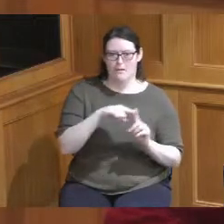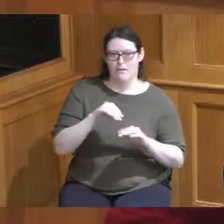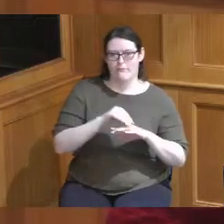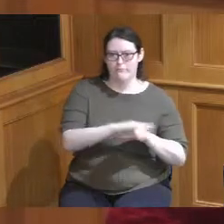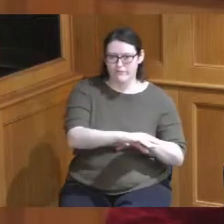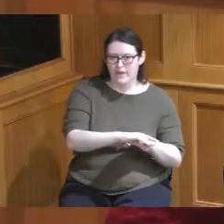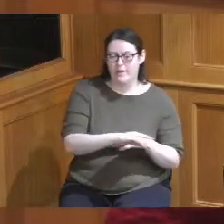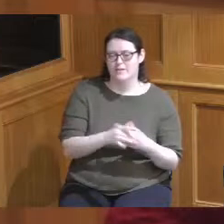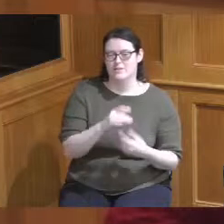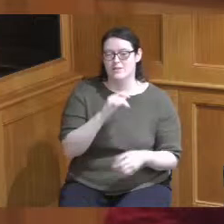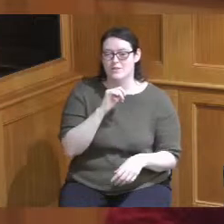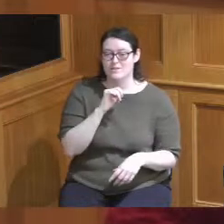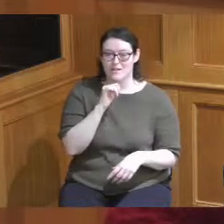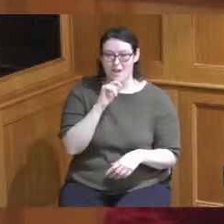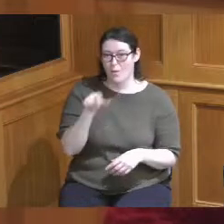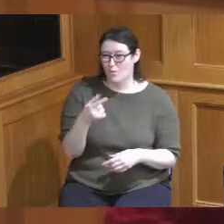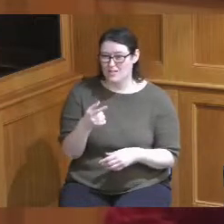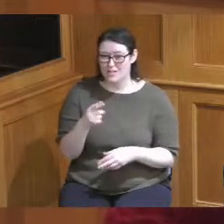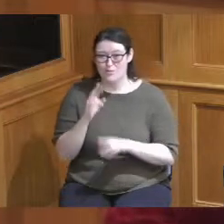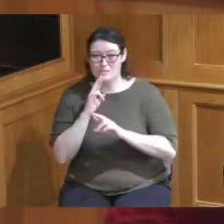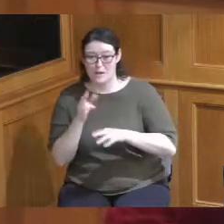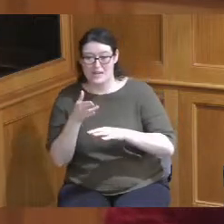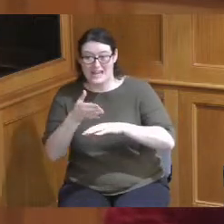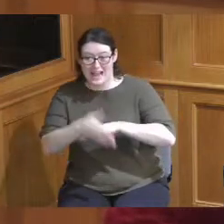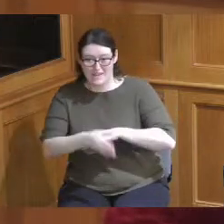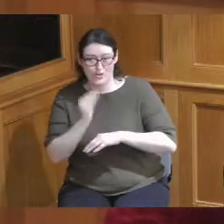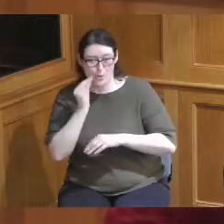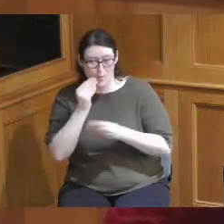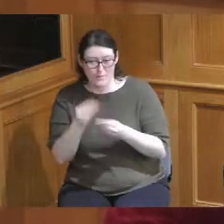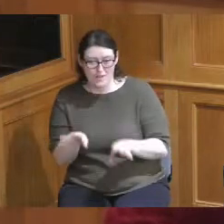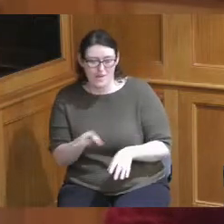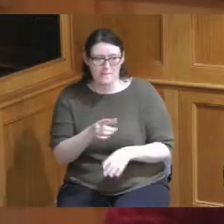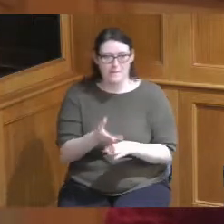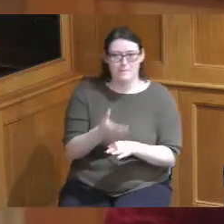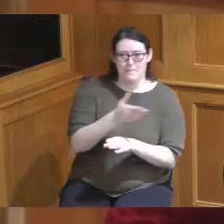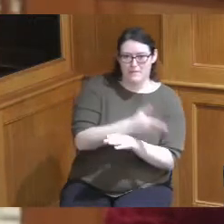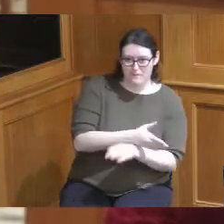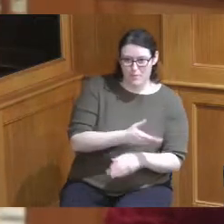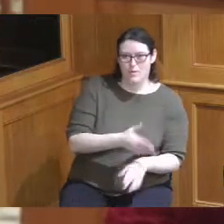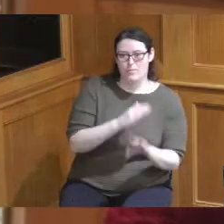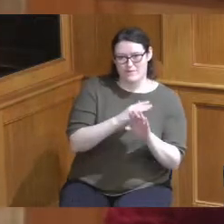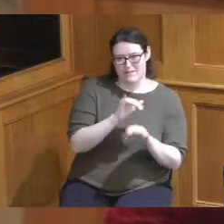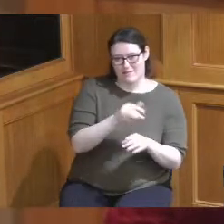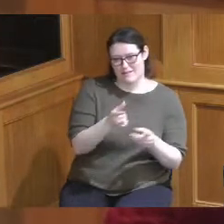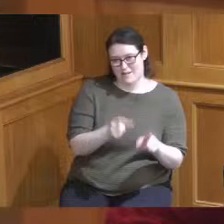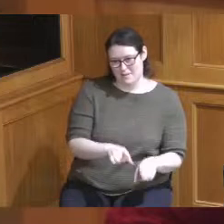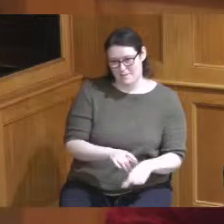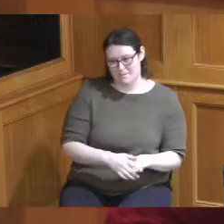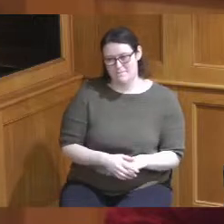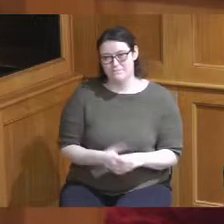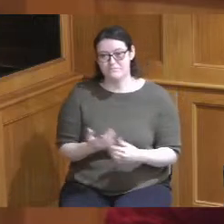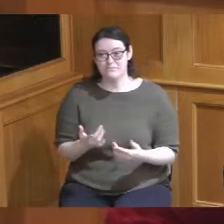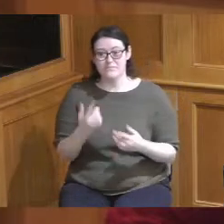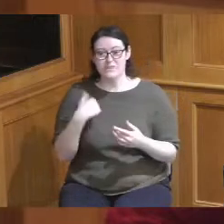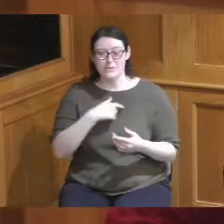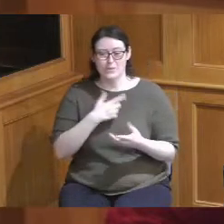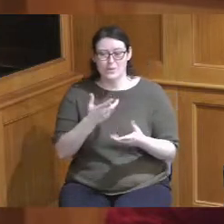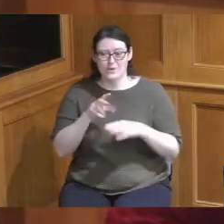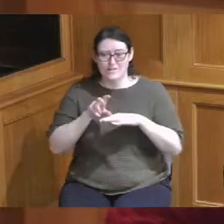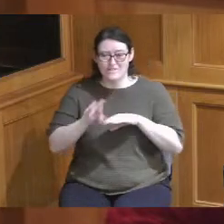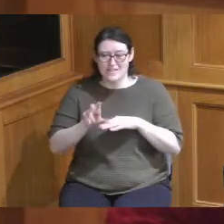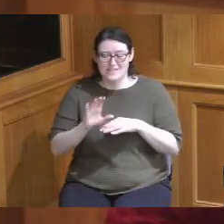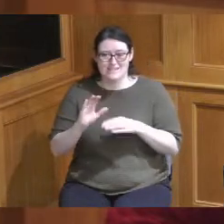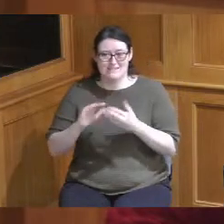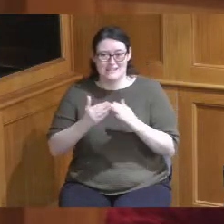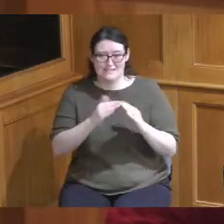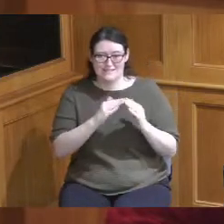of homelessness, but the root causes. Supporting Strategies to End Homelessness is an investment in Hamilton County's future, and I urge you